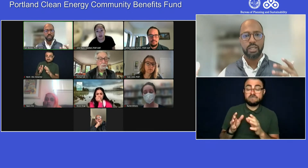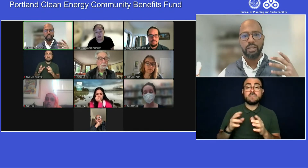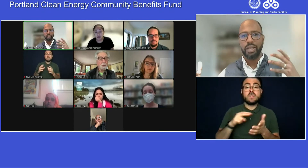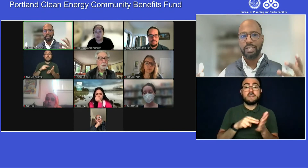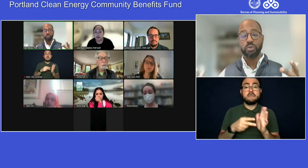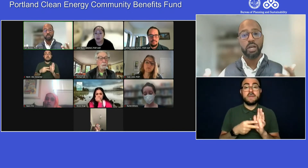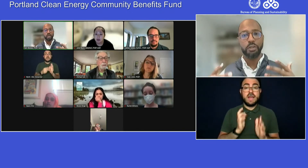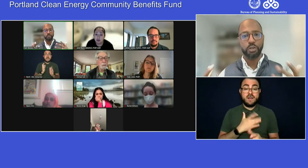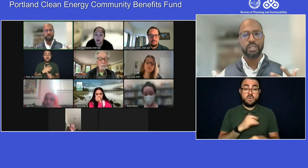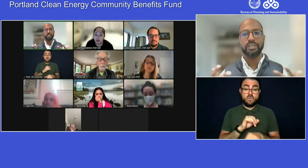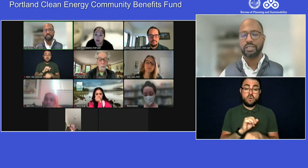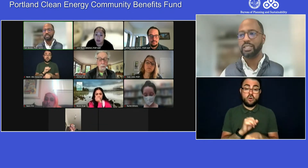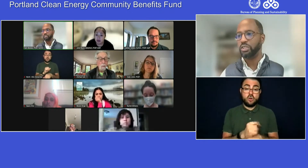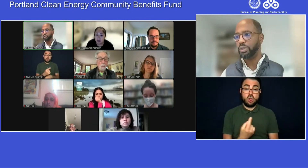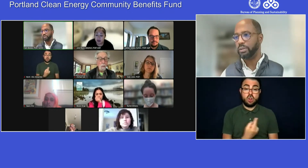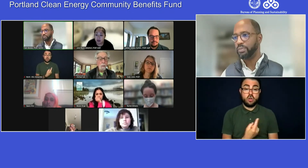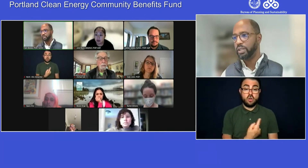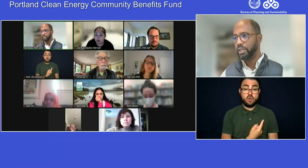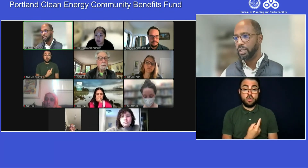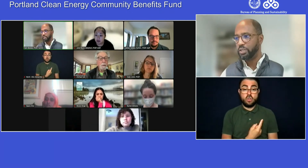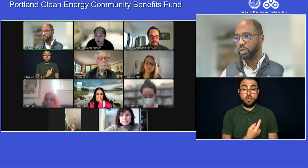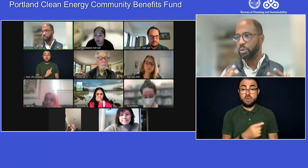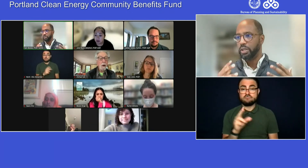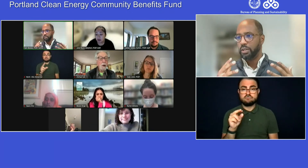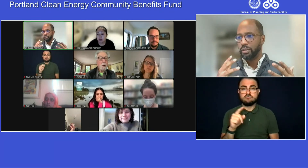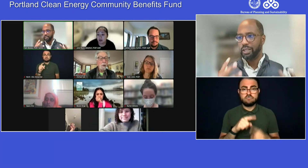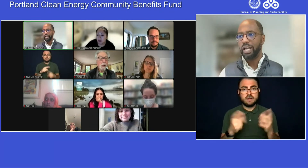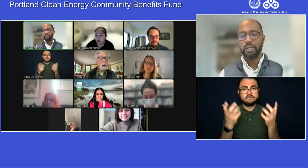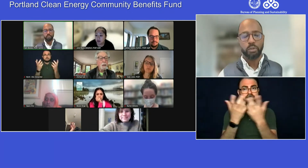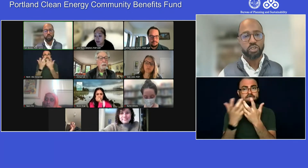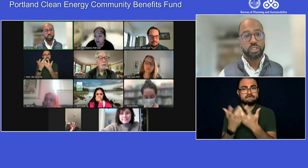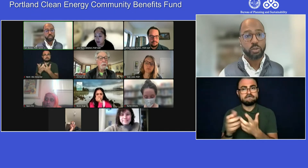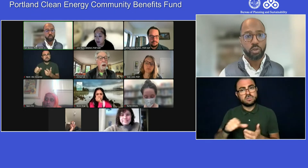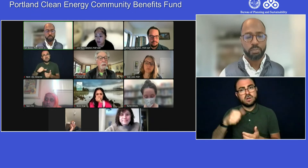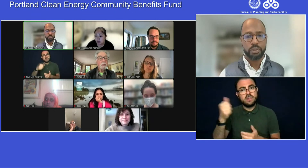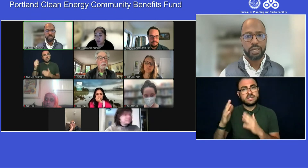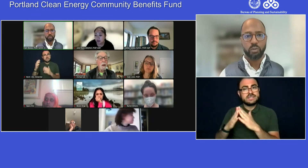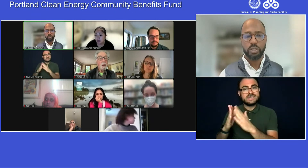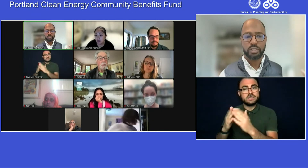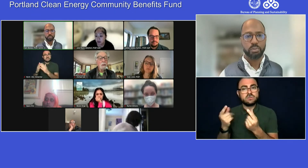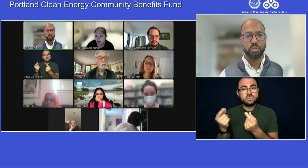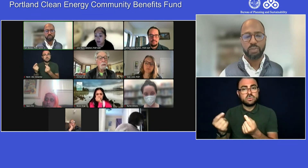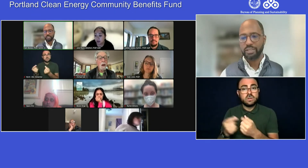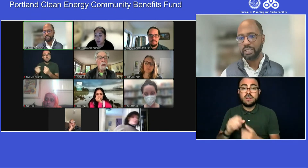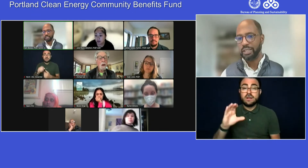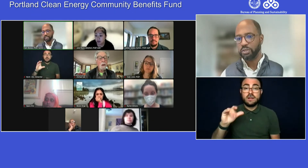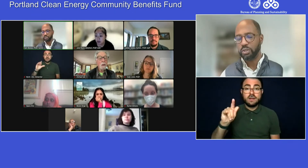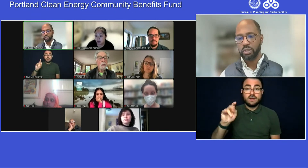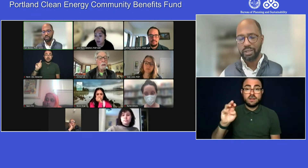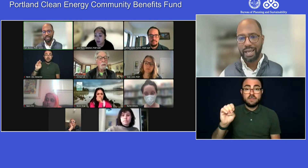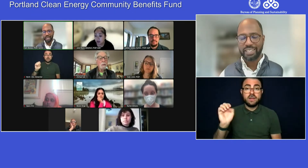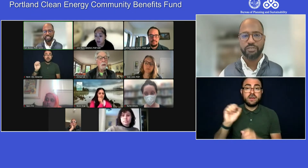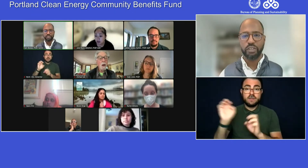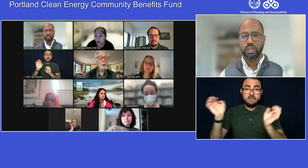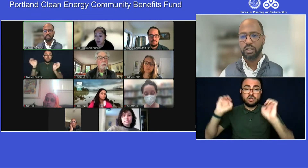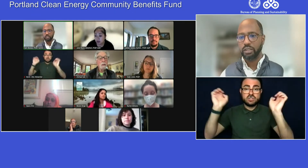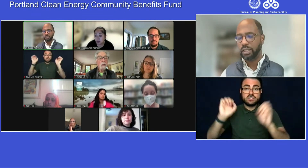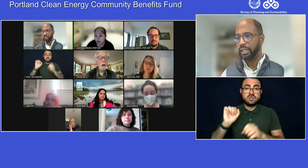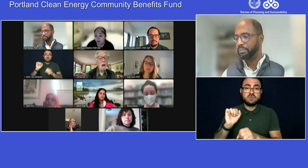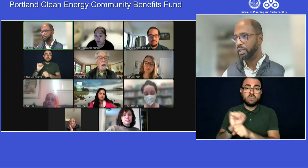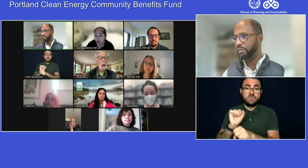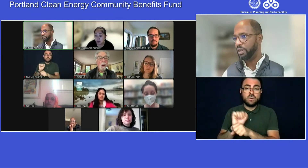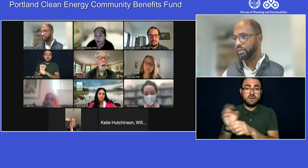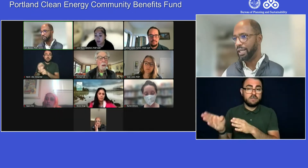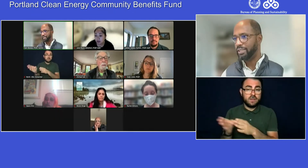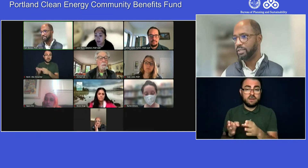stand alone, and that it aligns with other things the city is doing. And so the climate emergency work plan was approved by City Council last